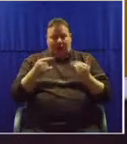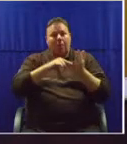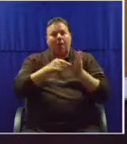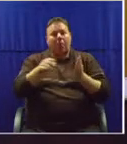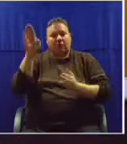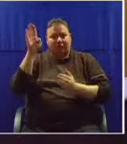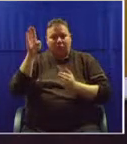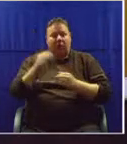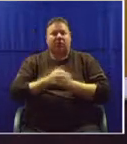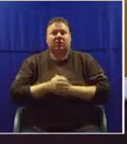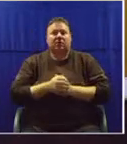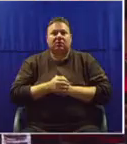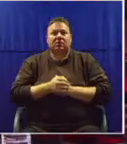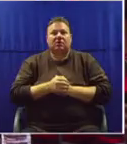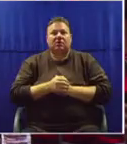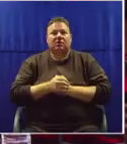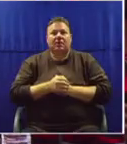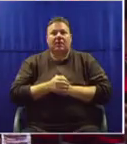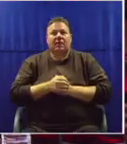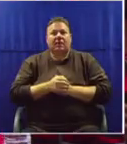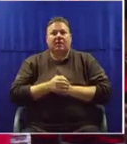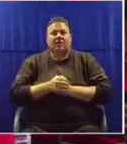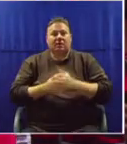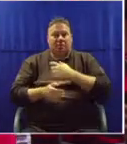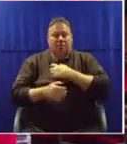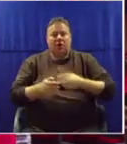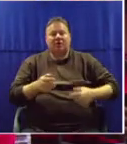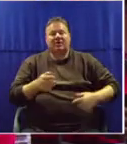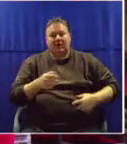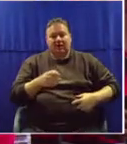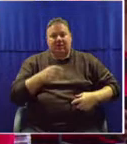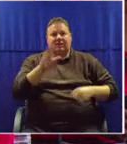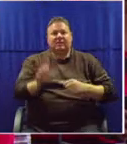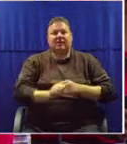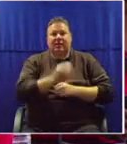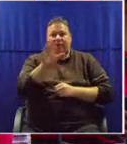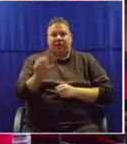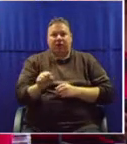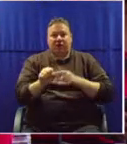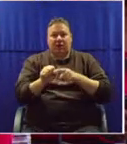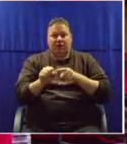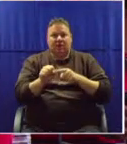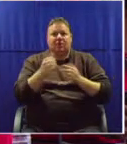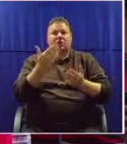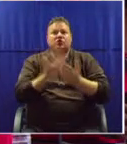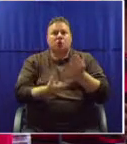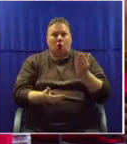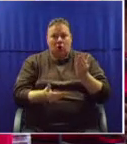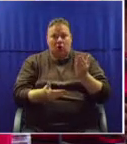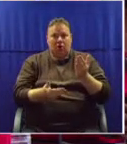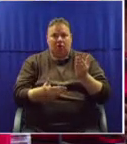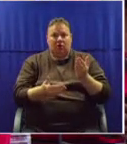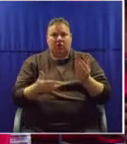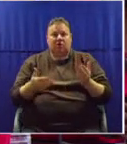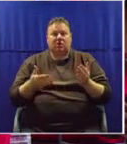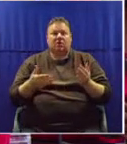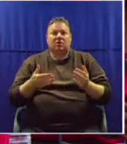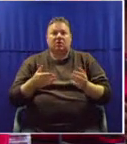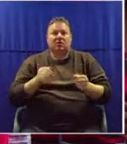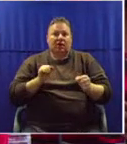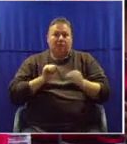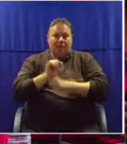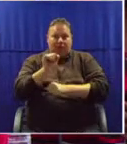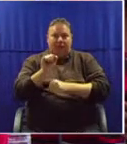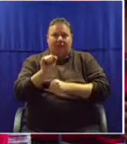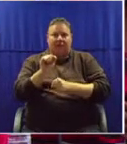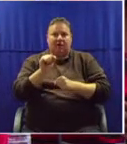your point of order then. The President of the Republic of South Africa has been charged with contravening the